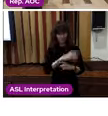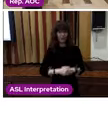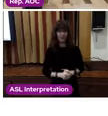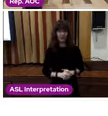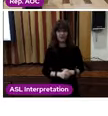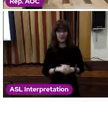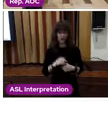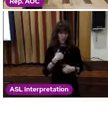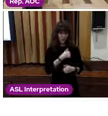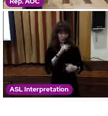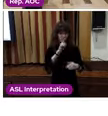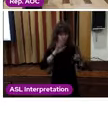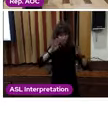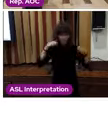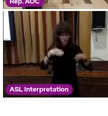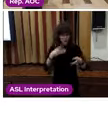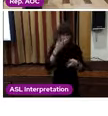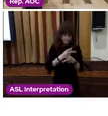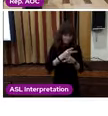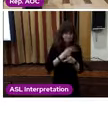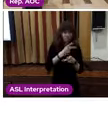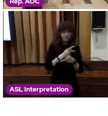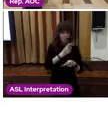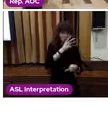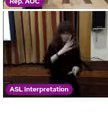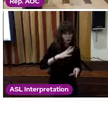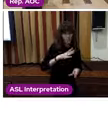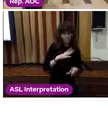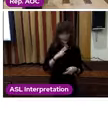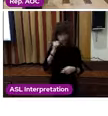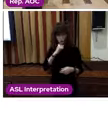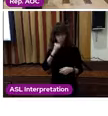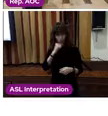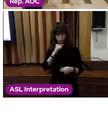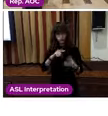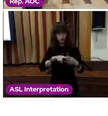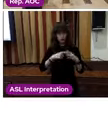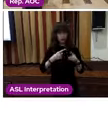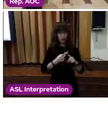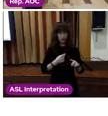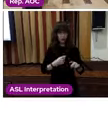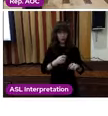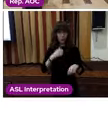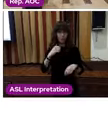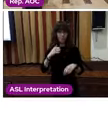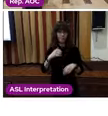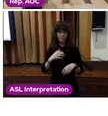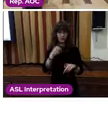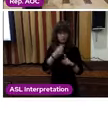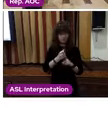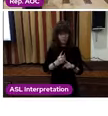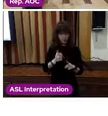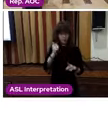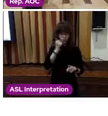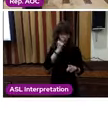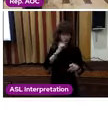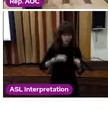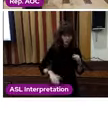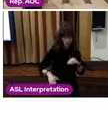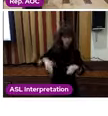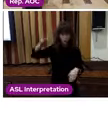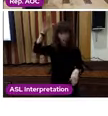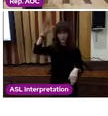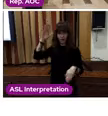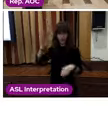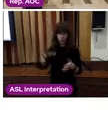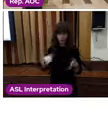on providing care to women and girls, starting from pubescent and prepubescent girls all the way to end of